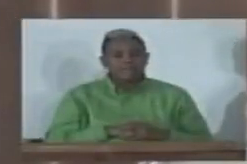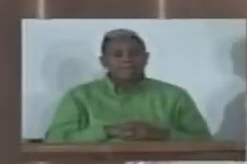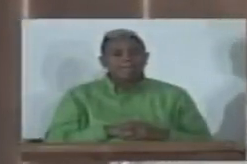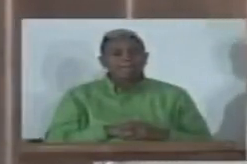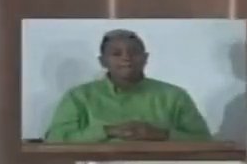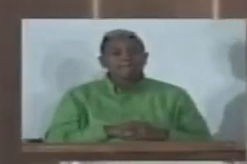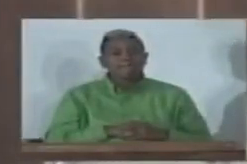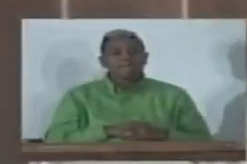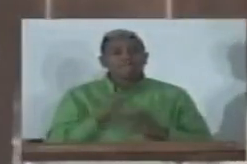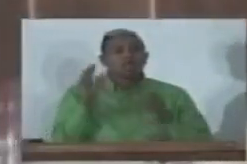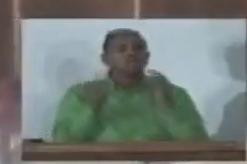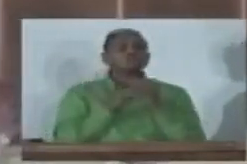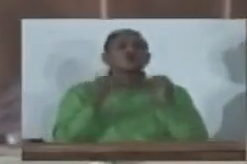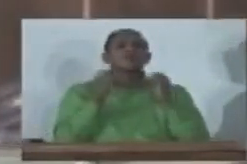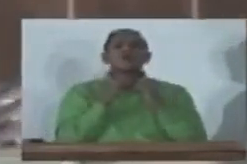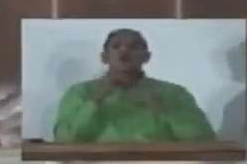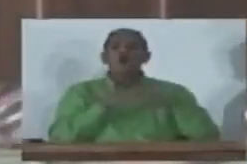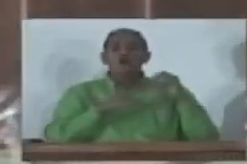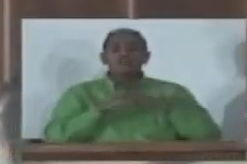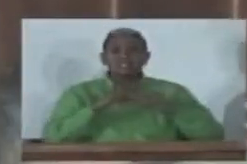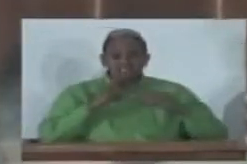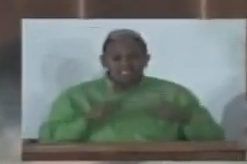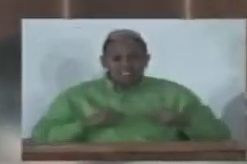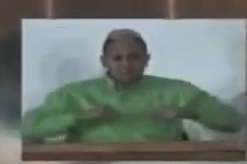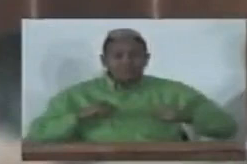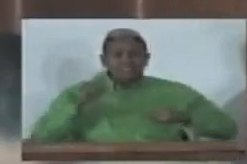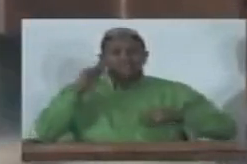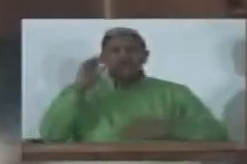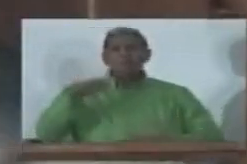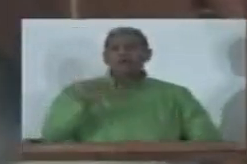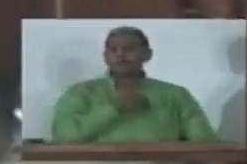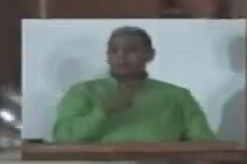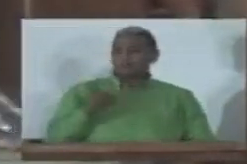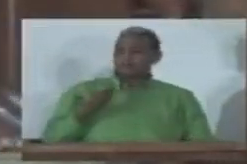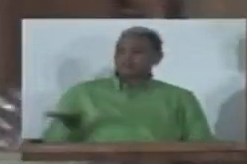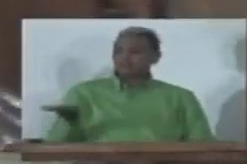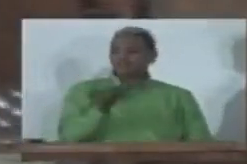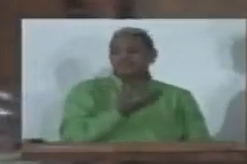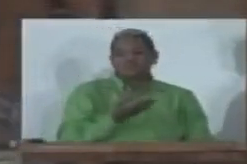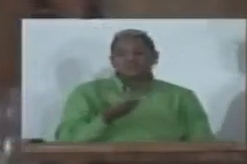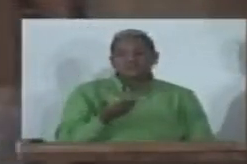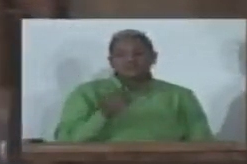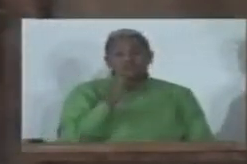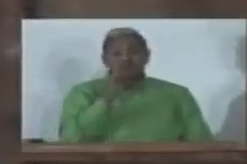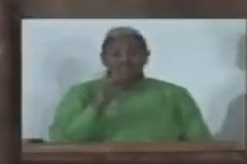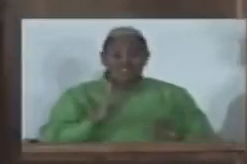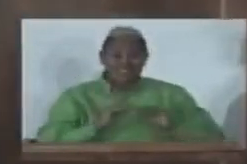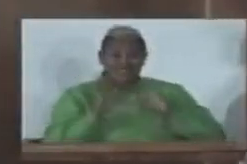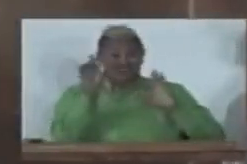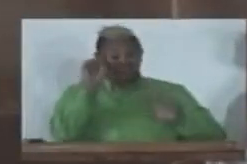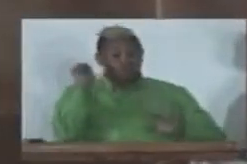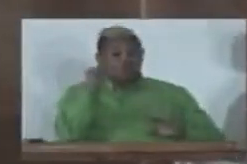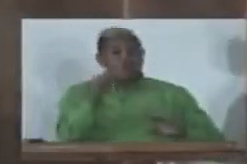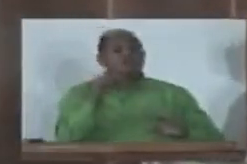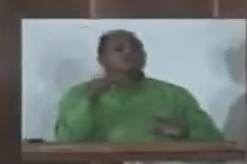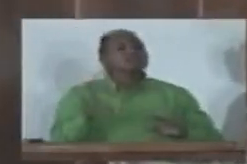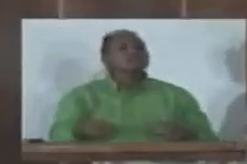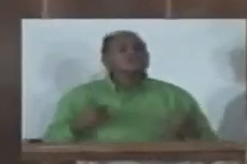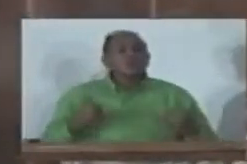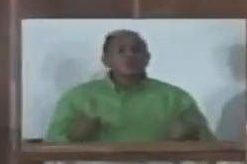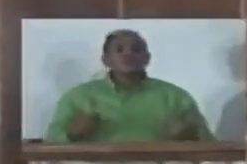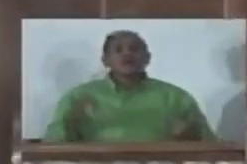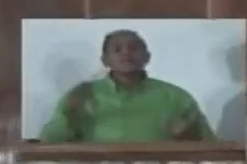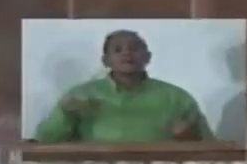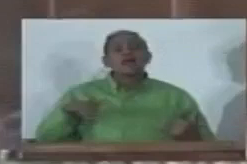Also greater comfort and space for the parliamentarians. It is clear to all that this current